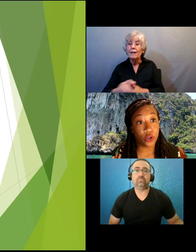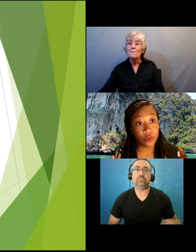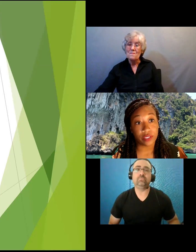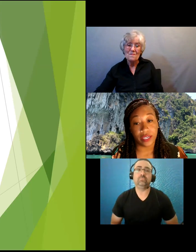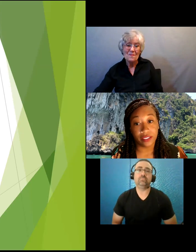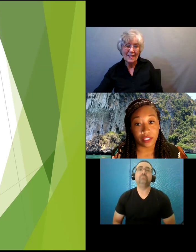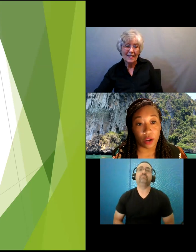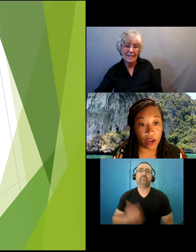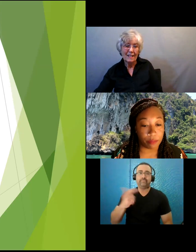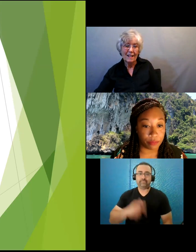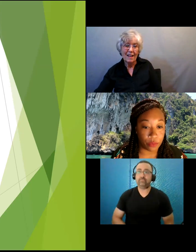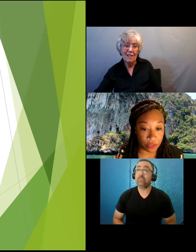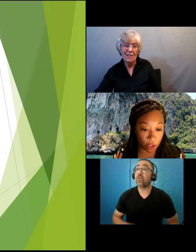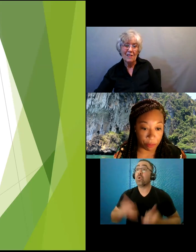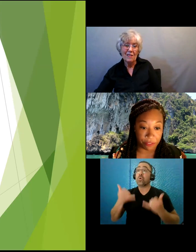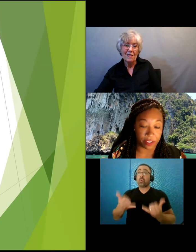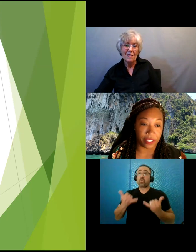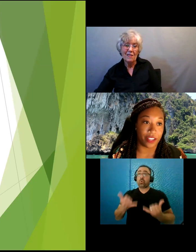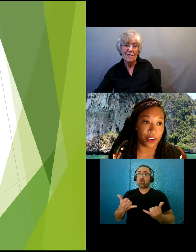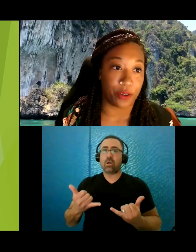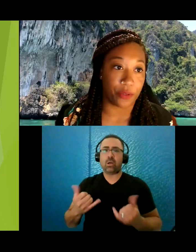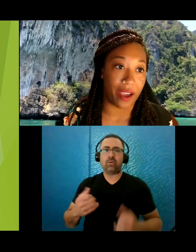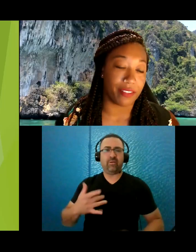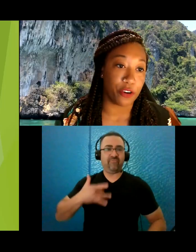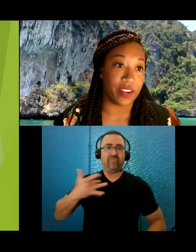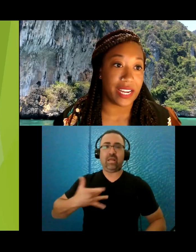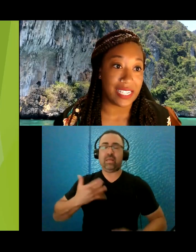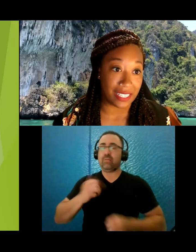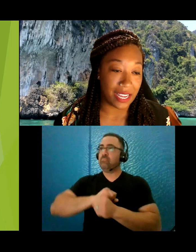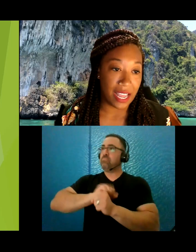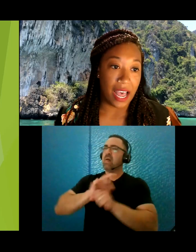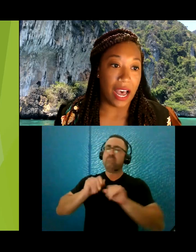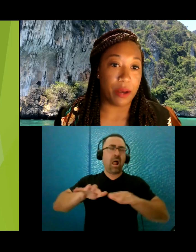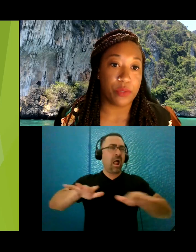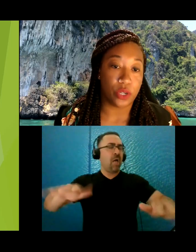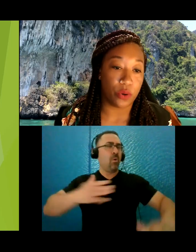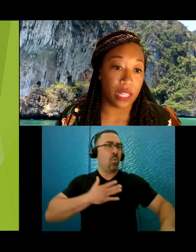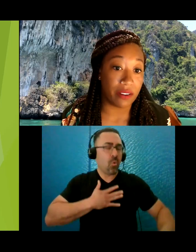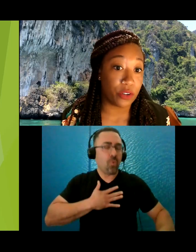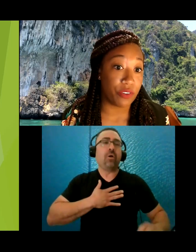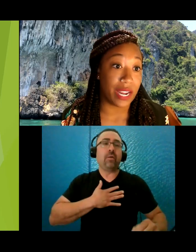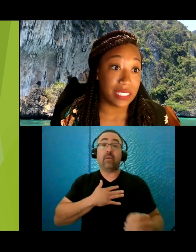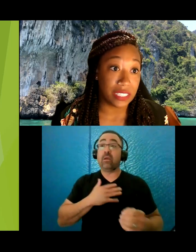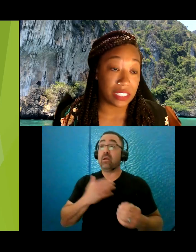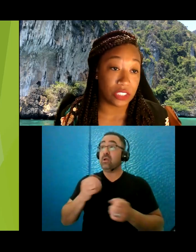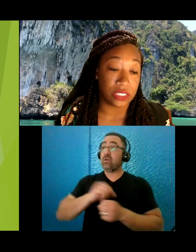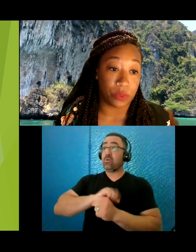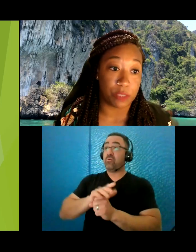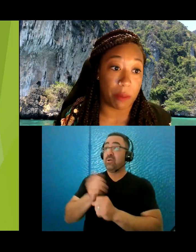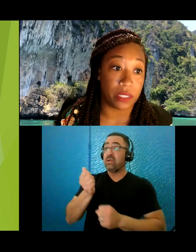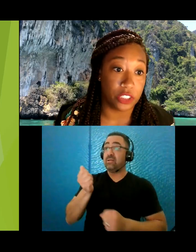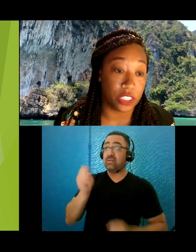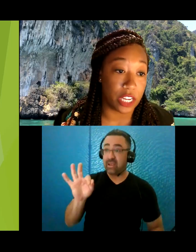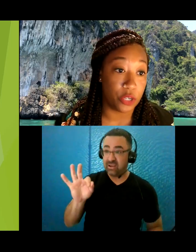So currently, we've all been feeling, the wrath of COVID-19. So a lot of the COVID-19 challenges with